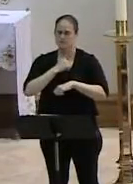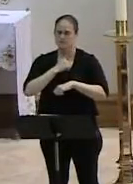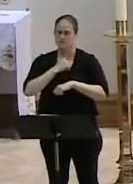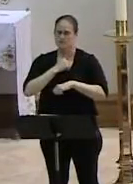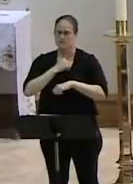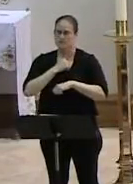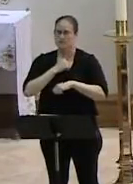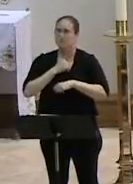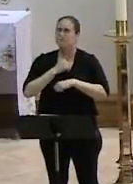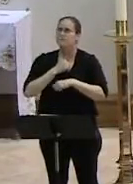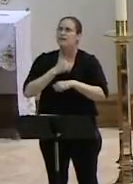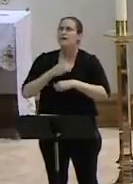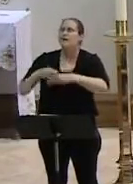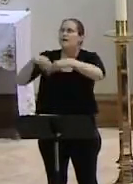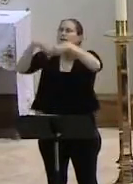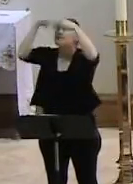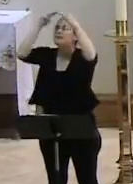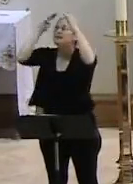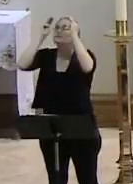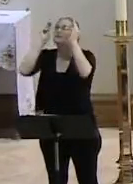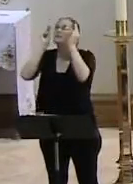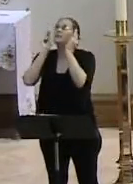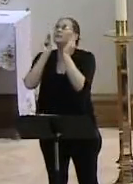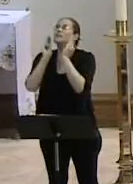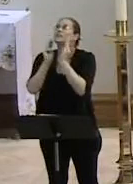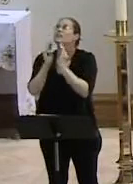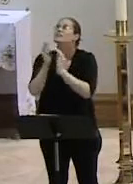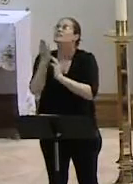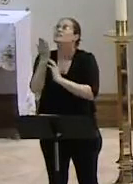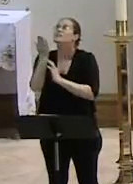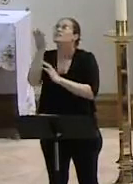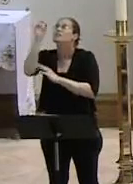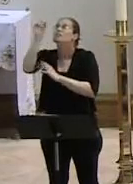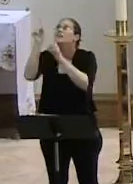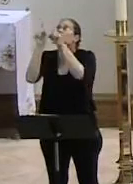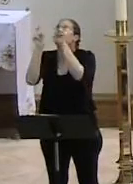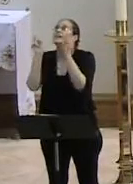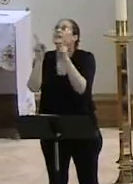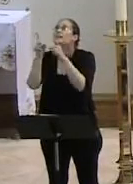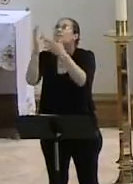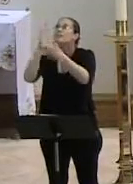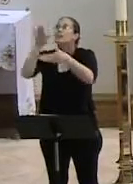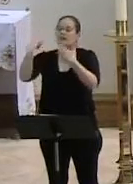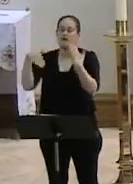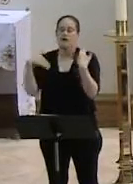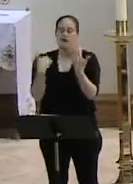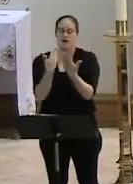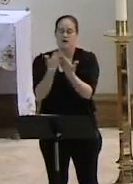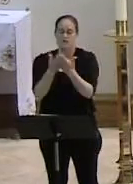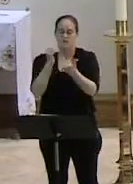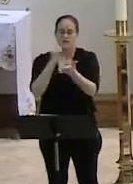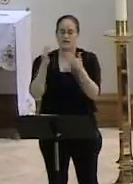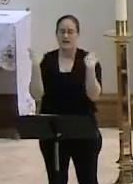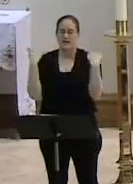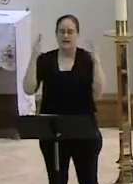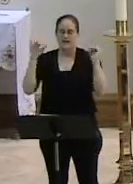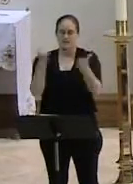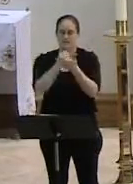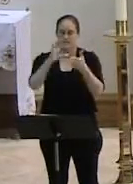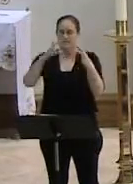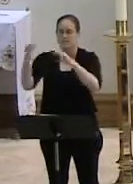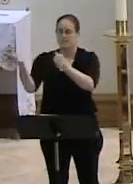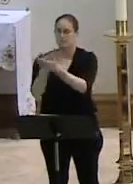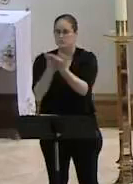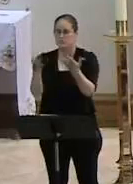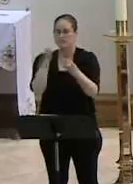through my most grievous fault. Therefore, I ask the Blessed Mary, ever-Virgin, all the angels and saints, and to you, my brothers